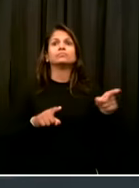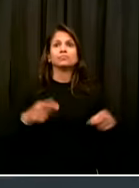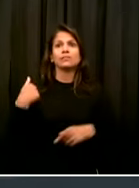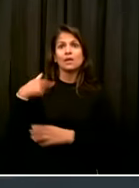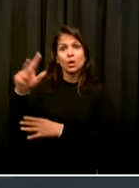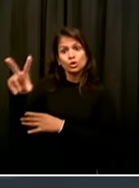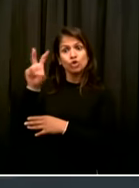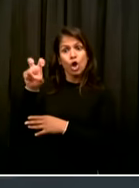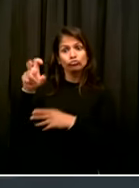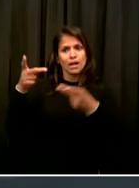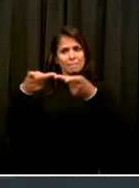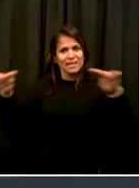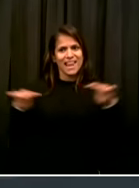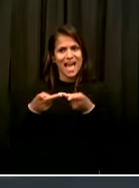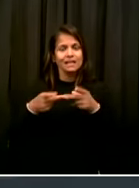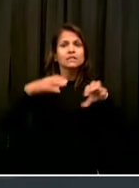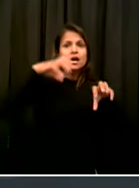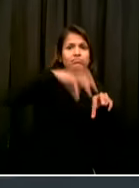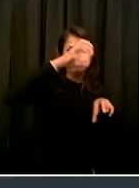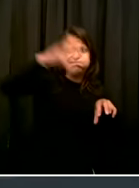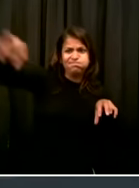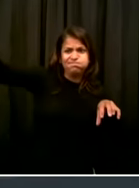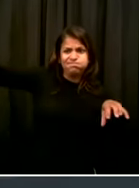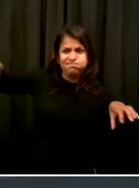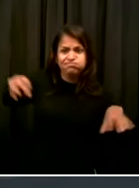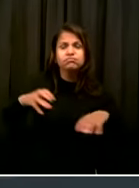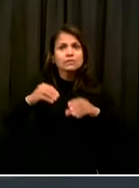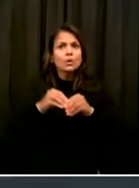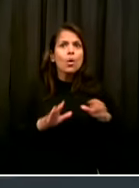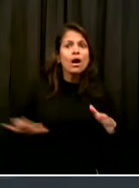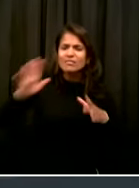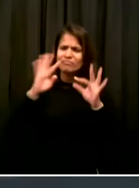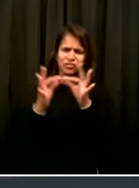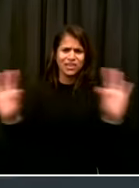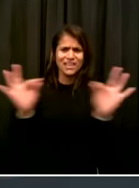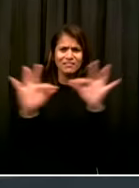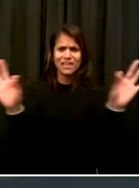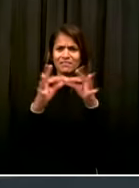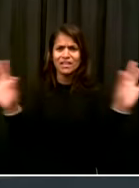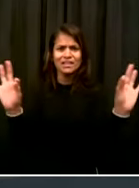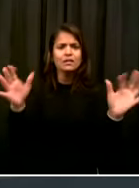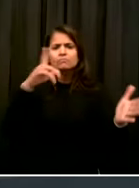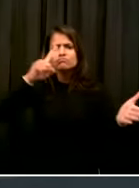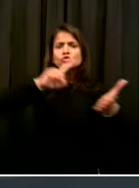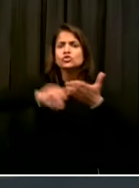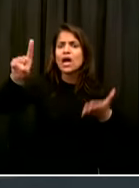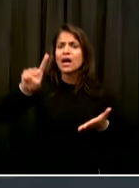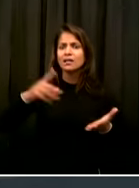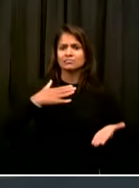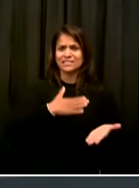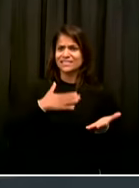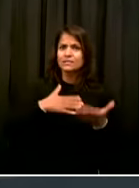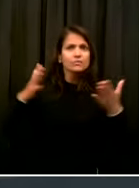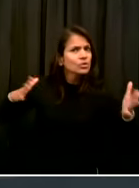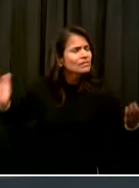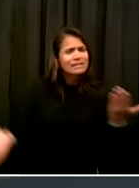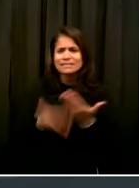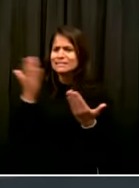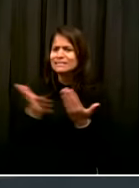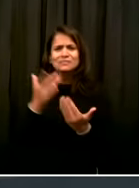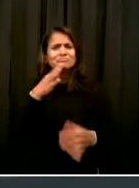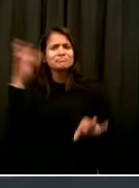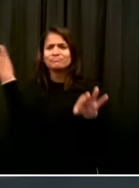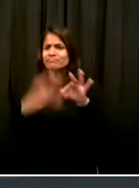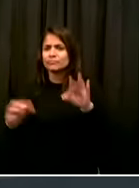them will give you that test for free. It is easy. It is safe. So we want to get this word out in every way we